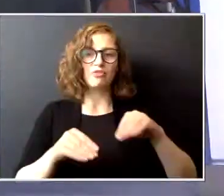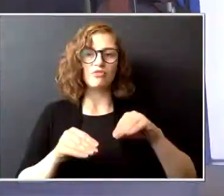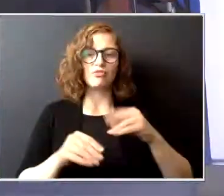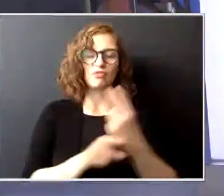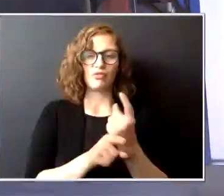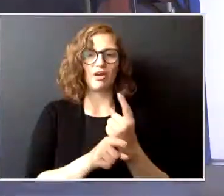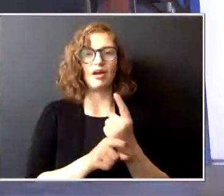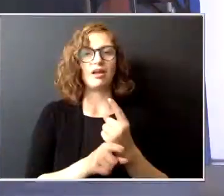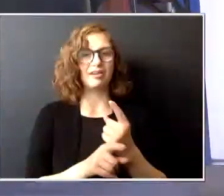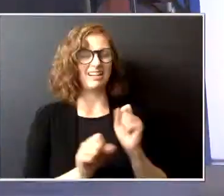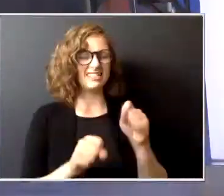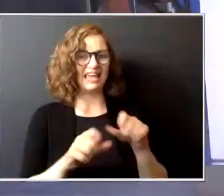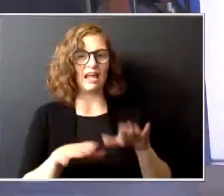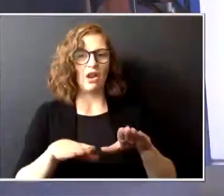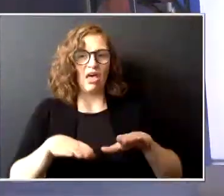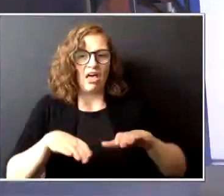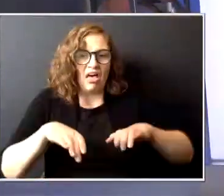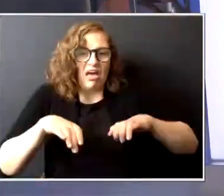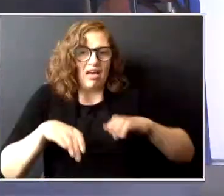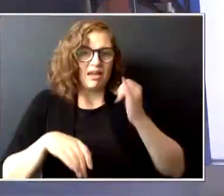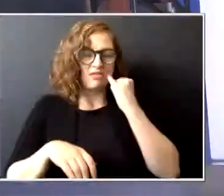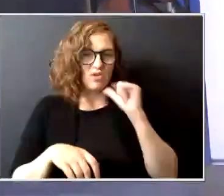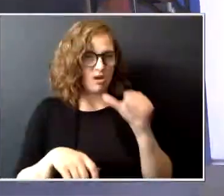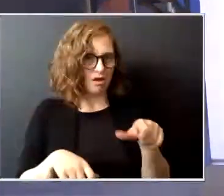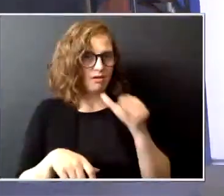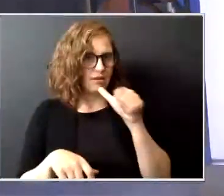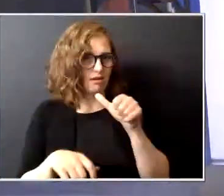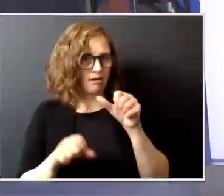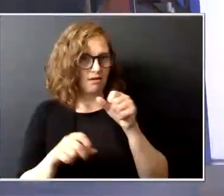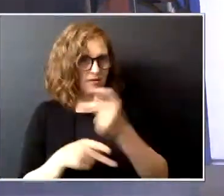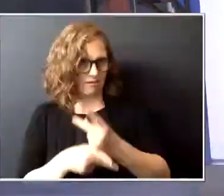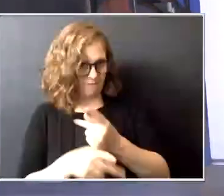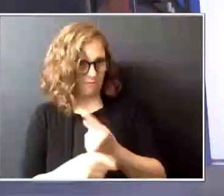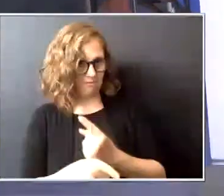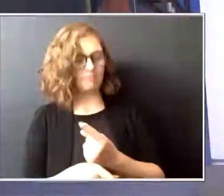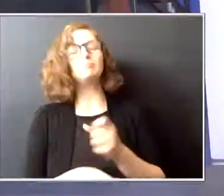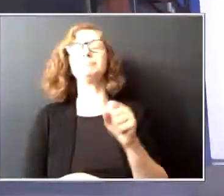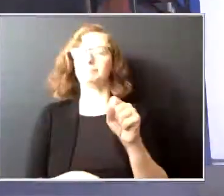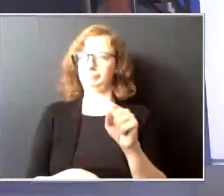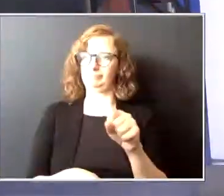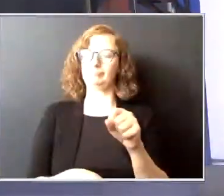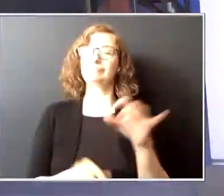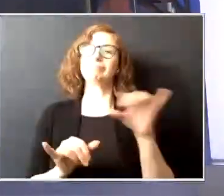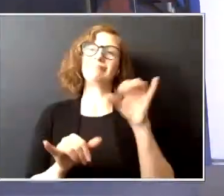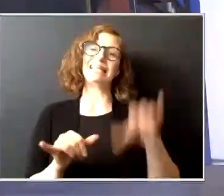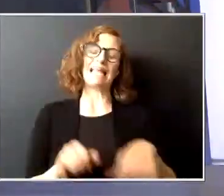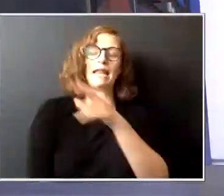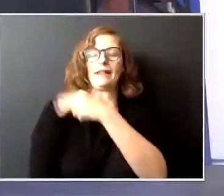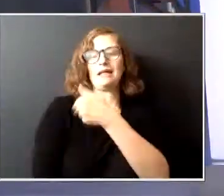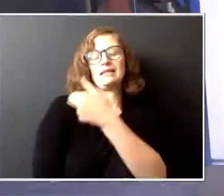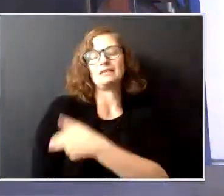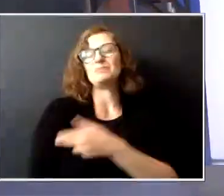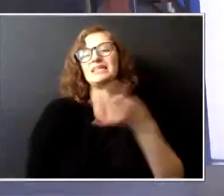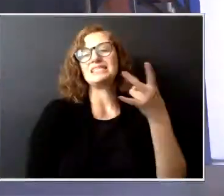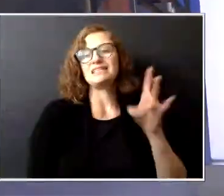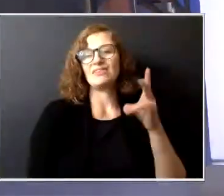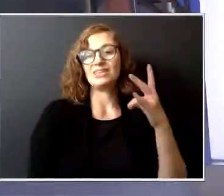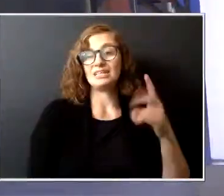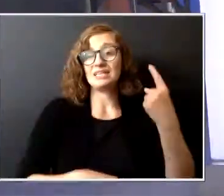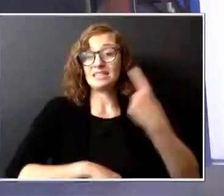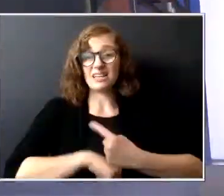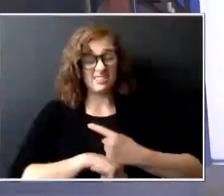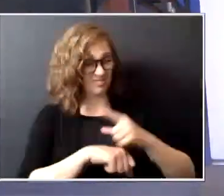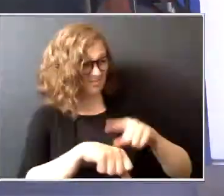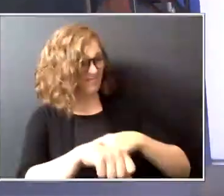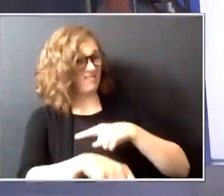Yeah. So that was a lot of. Now, how long were you in the hospital? 17 days. It's a long darn time. It was. Is that a pretty typical story for